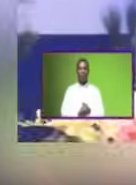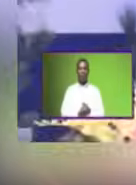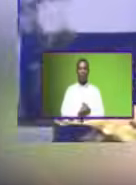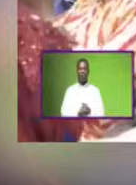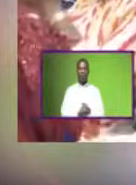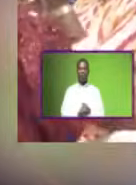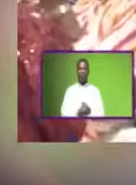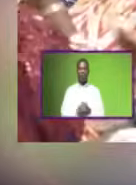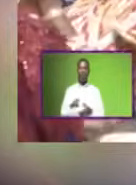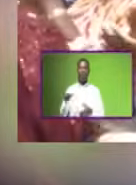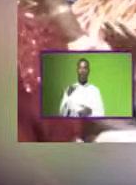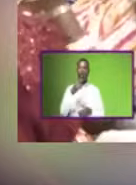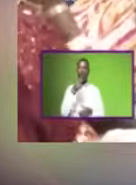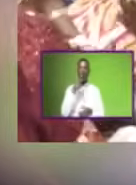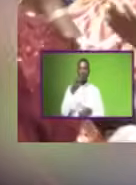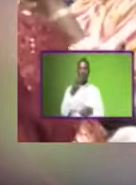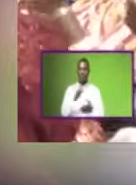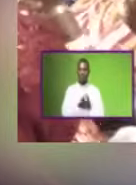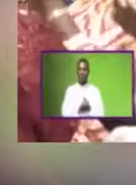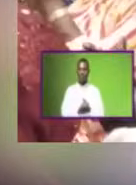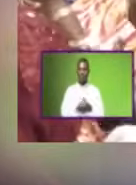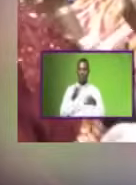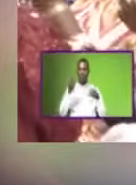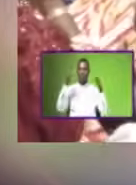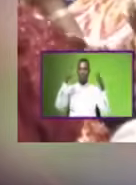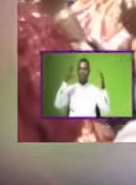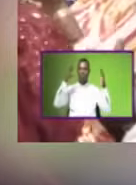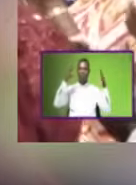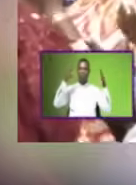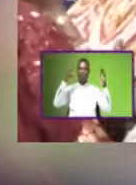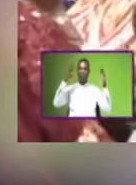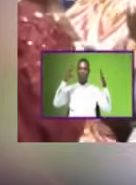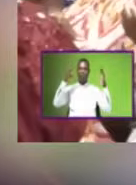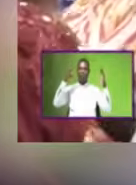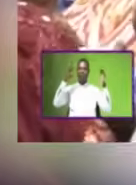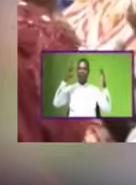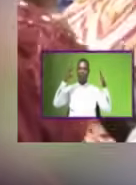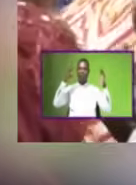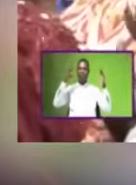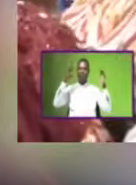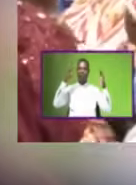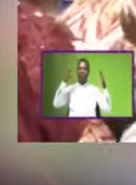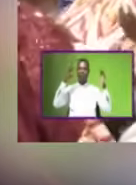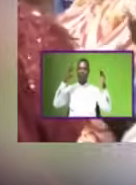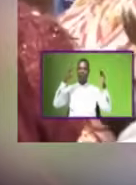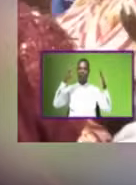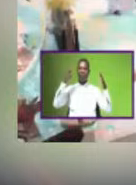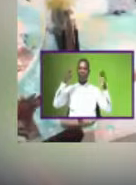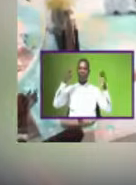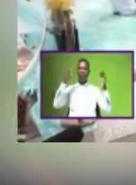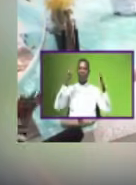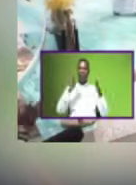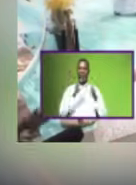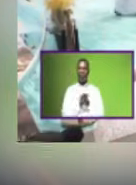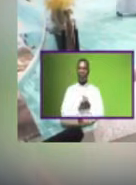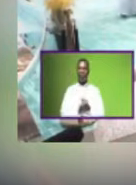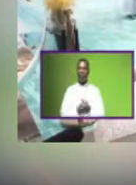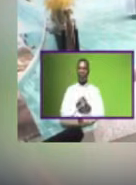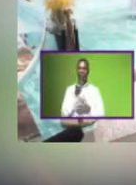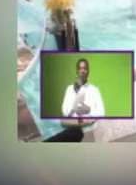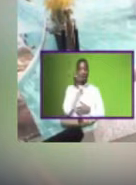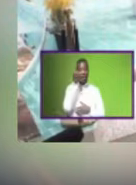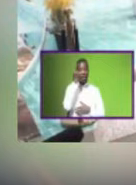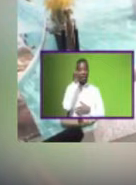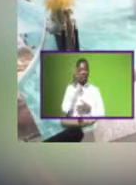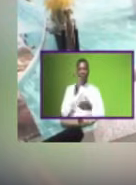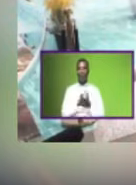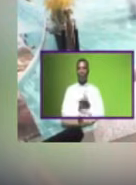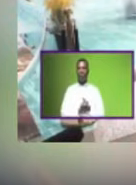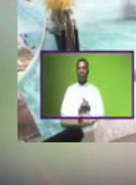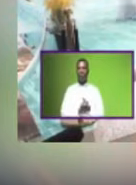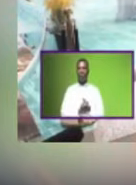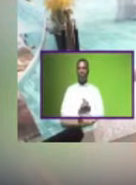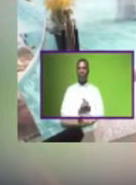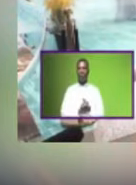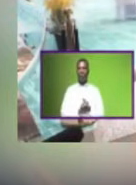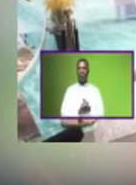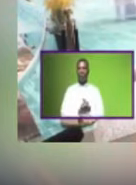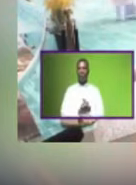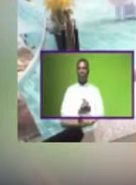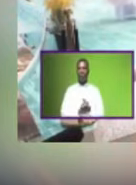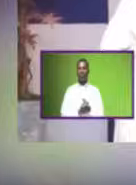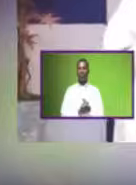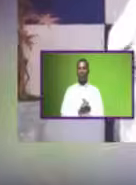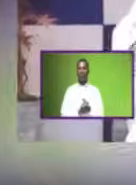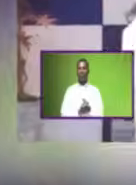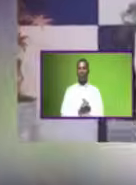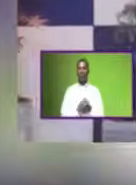all see. Let's wait patiently and see. Yes. Somebody has here. And you.